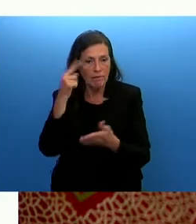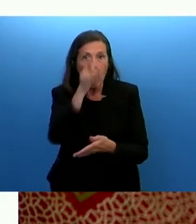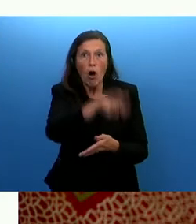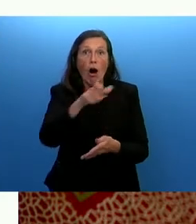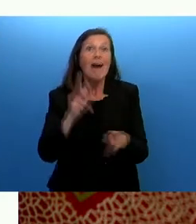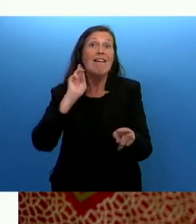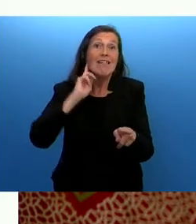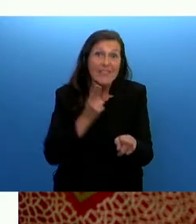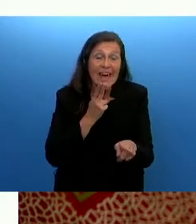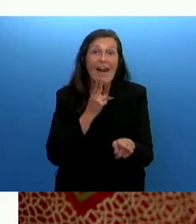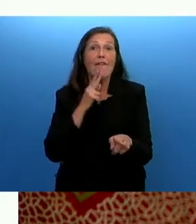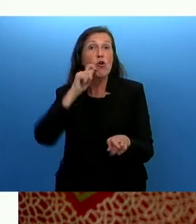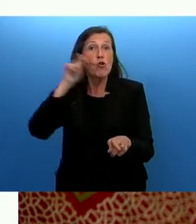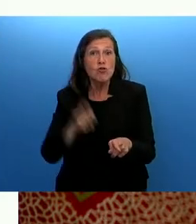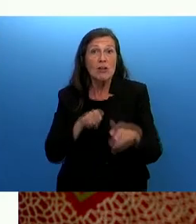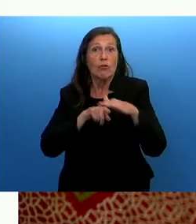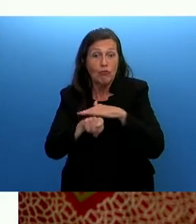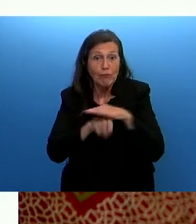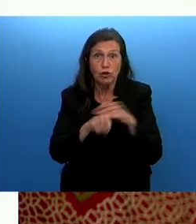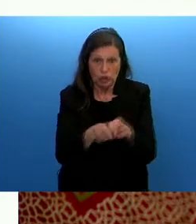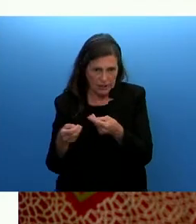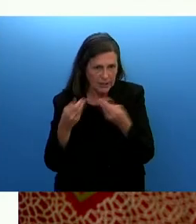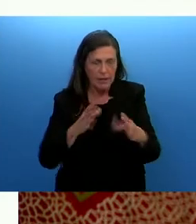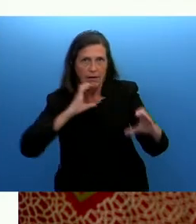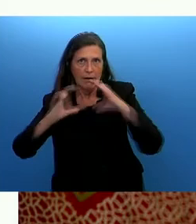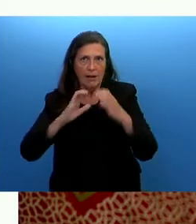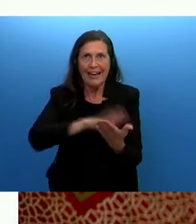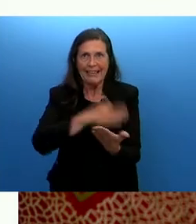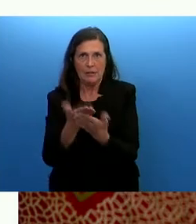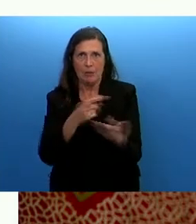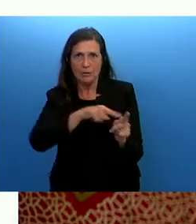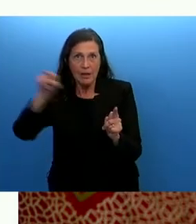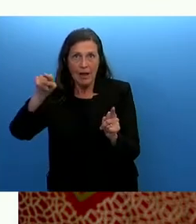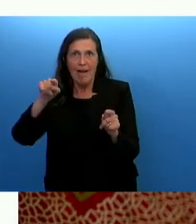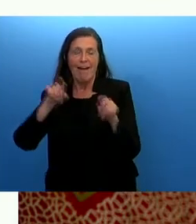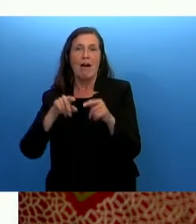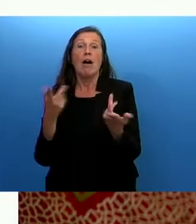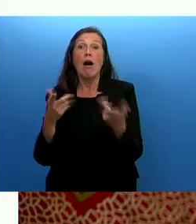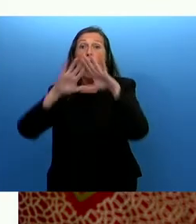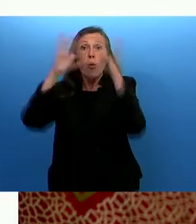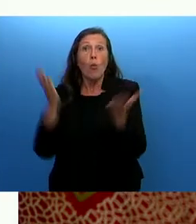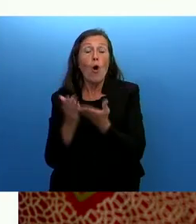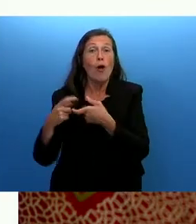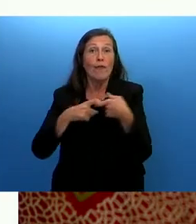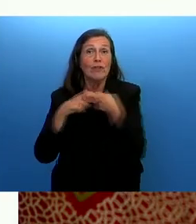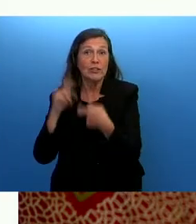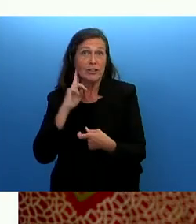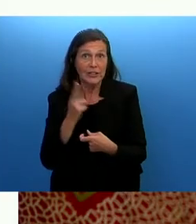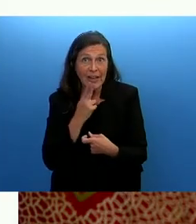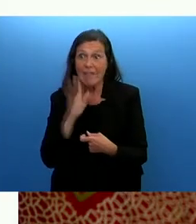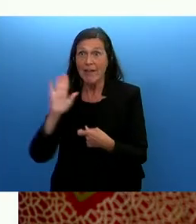series of videos on the reception of deaf refugees from Ukraine, developed by the World Federation of the Deaf and their